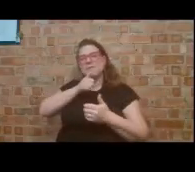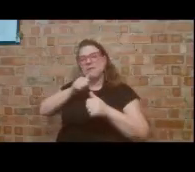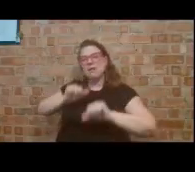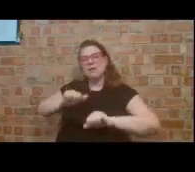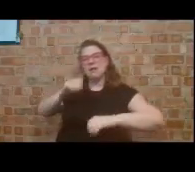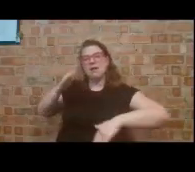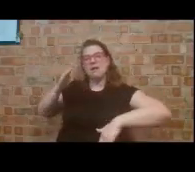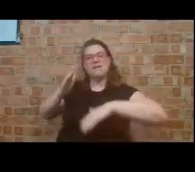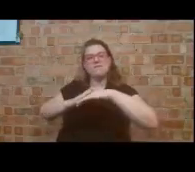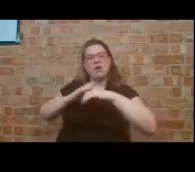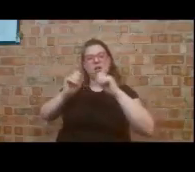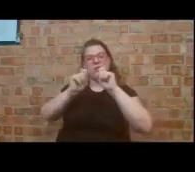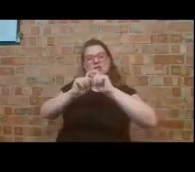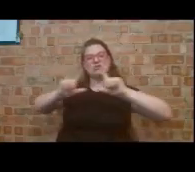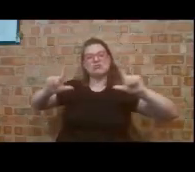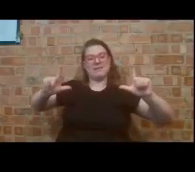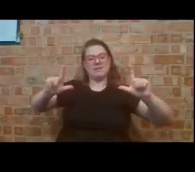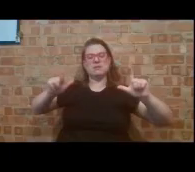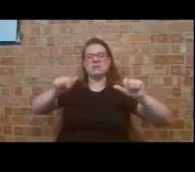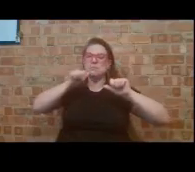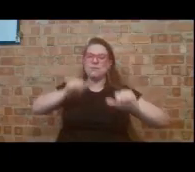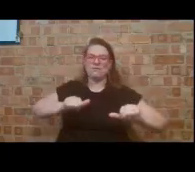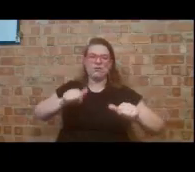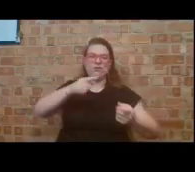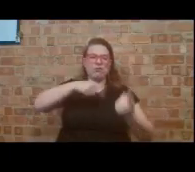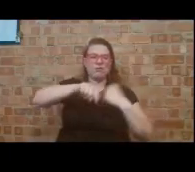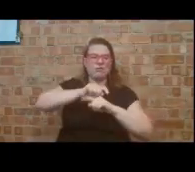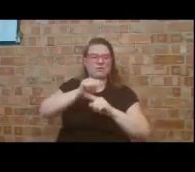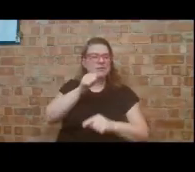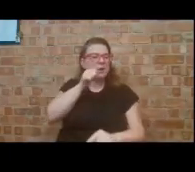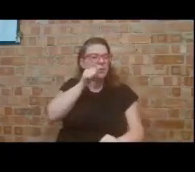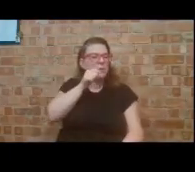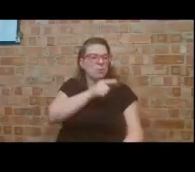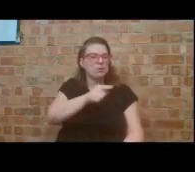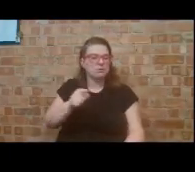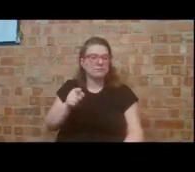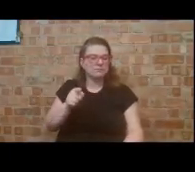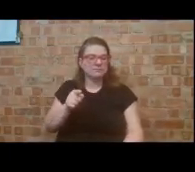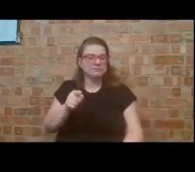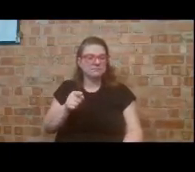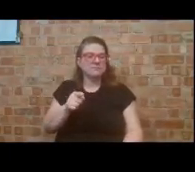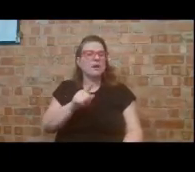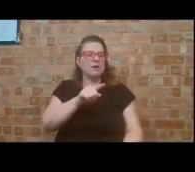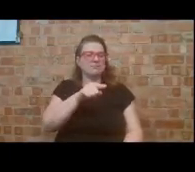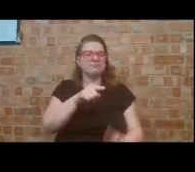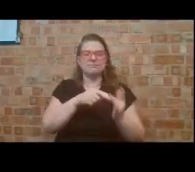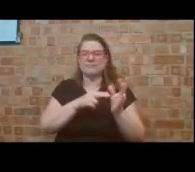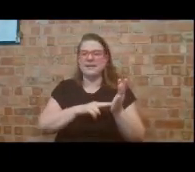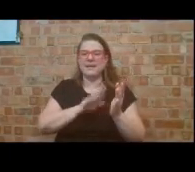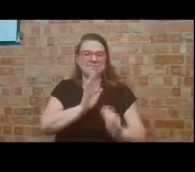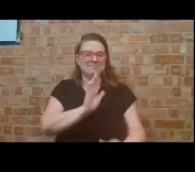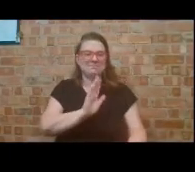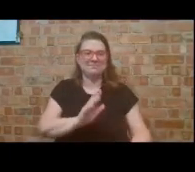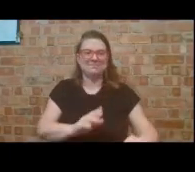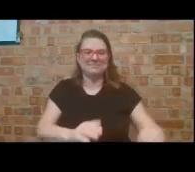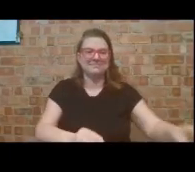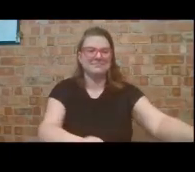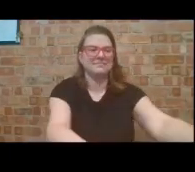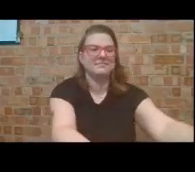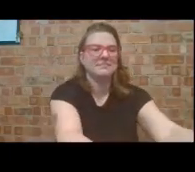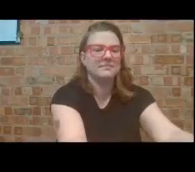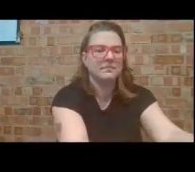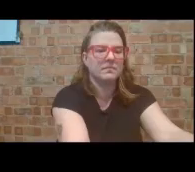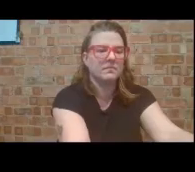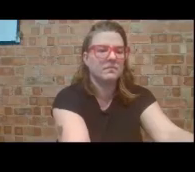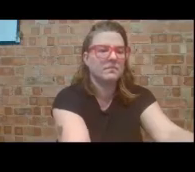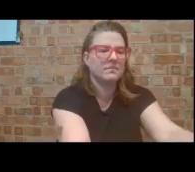zoom that I know. I mean, I'm here to be corrected. If there is anyone that likes the window zoom, I'd like to know. So I